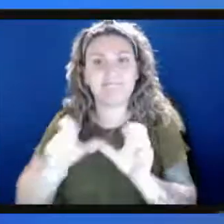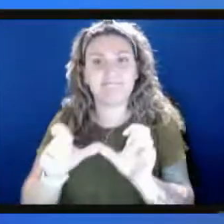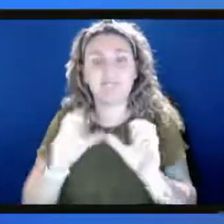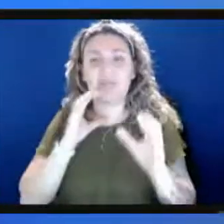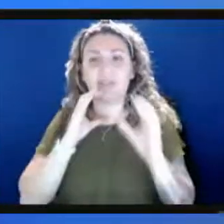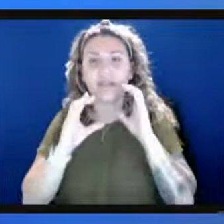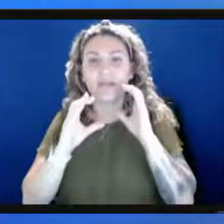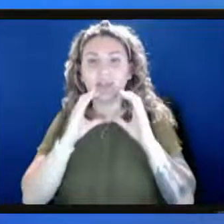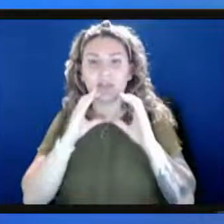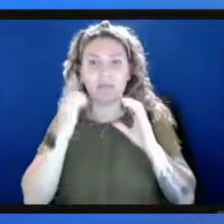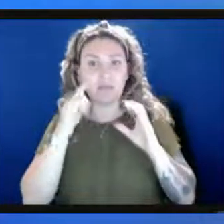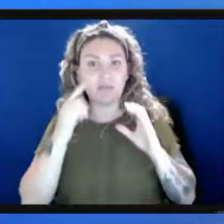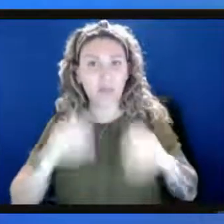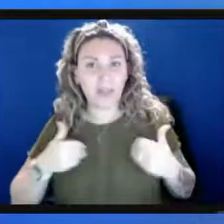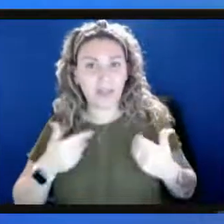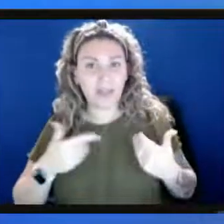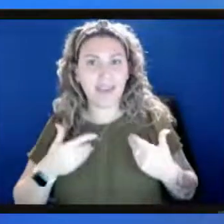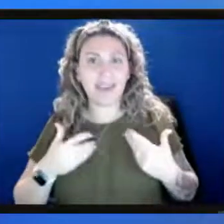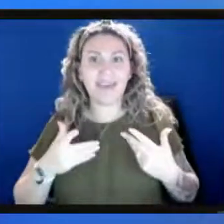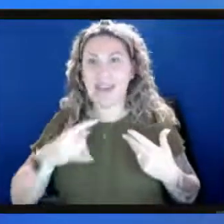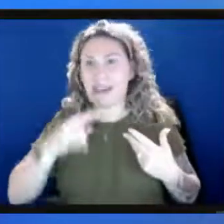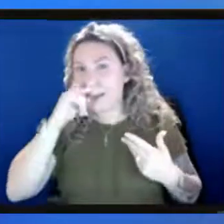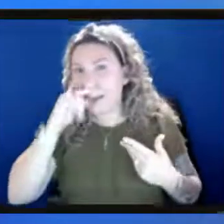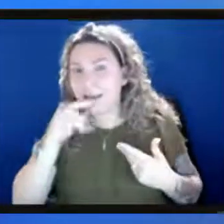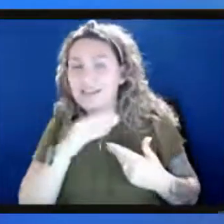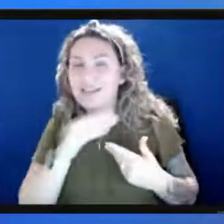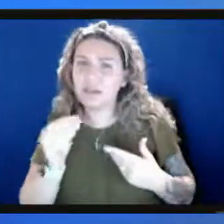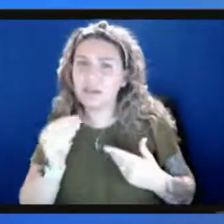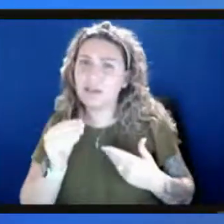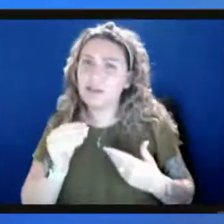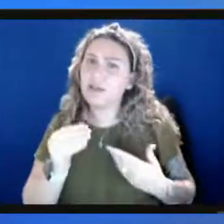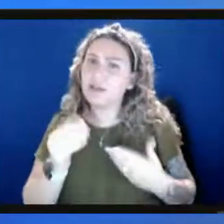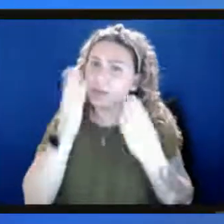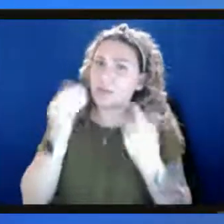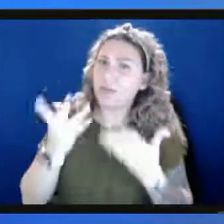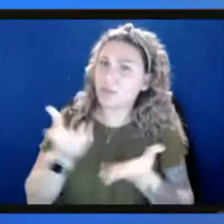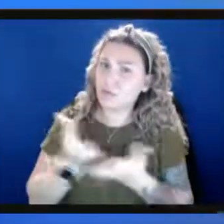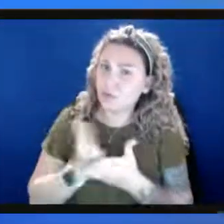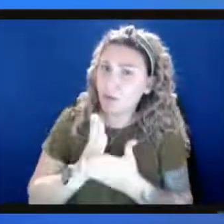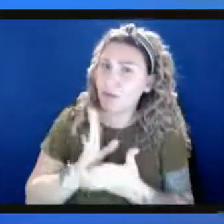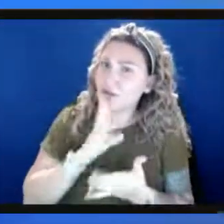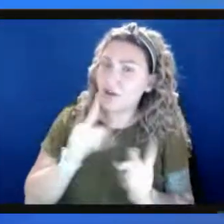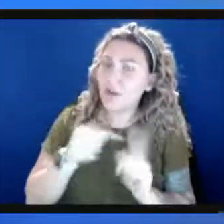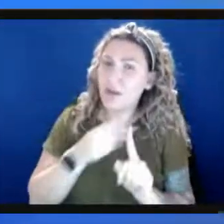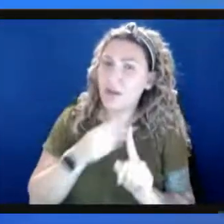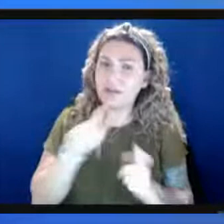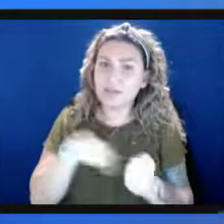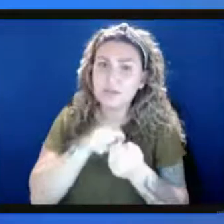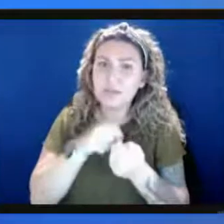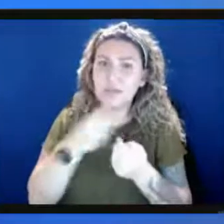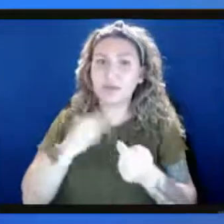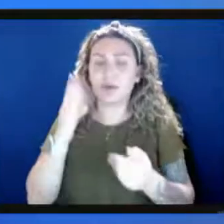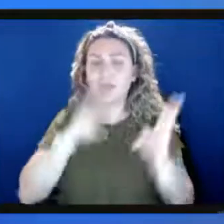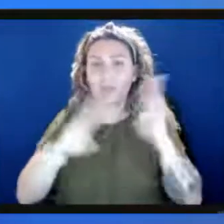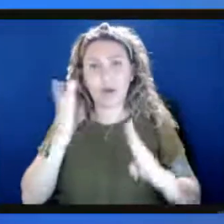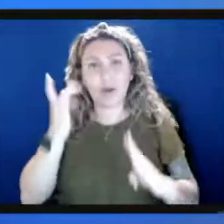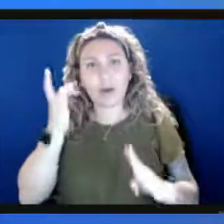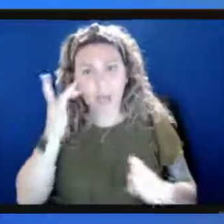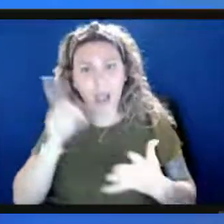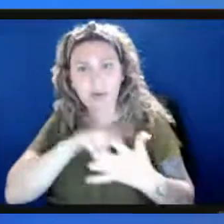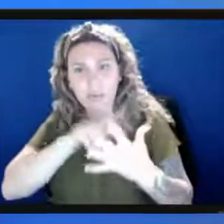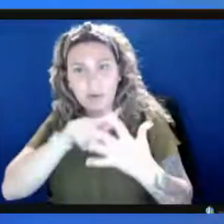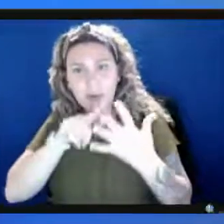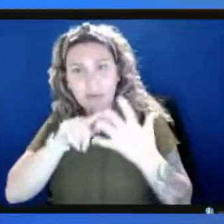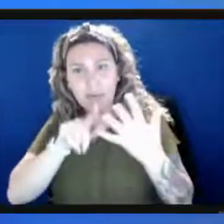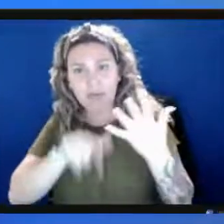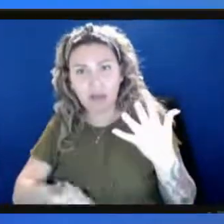younger people in our lives to make sure that they're aware it's okay to talk about, and make sure we're really specific and let them know this is why we're worried. Because we can give you really specific, and